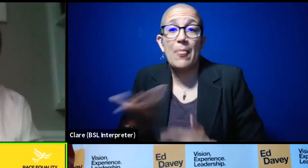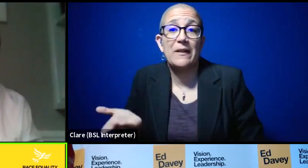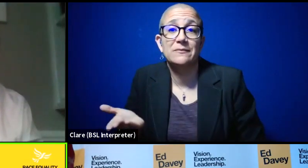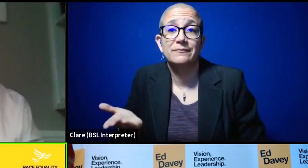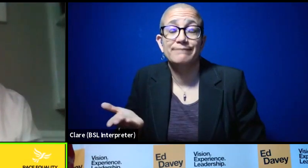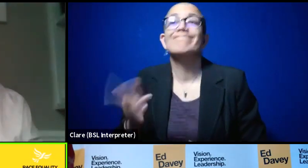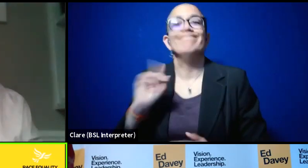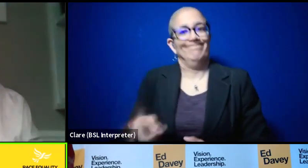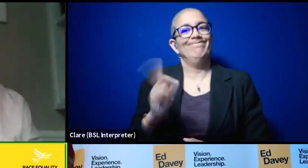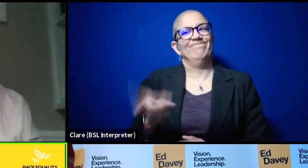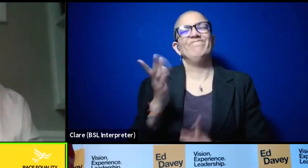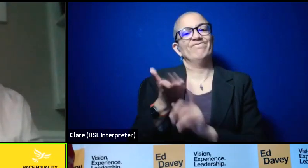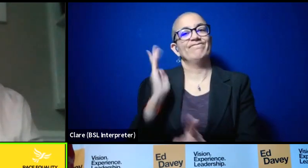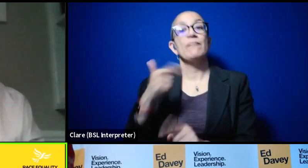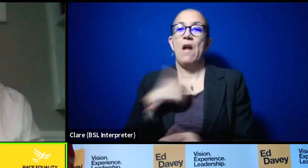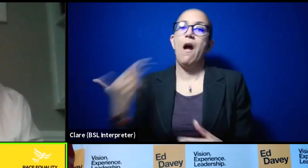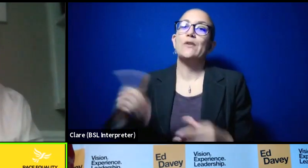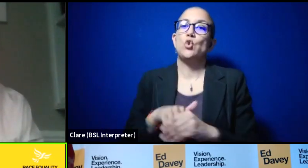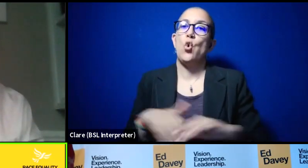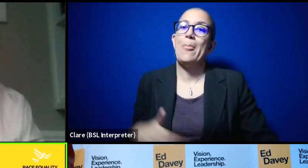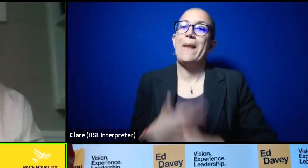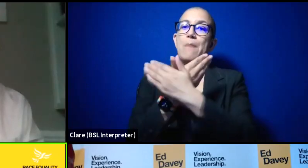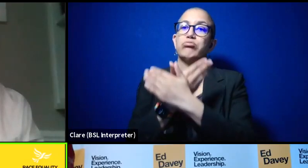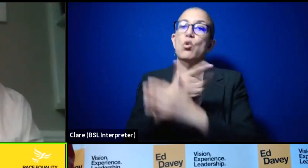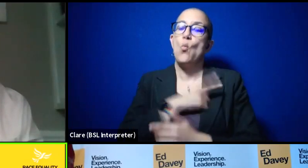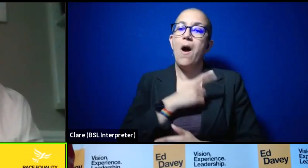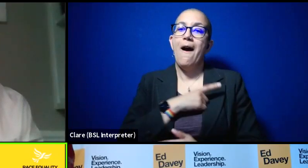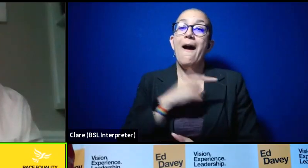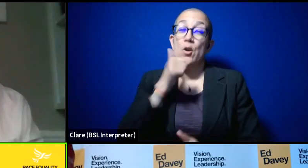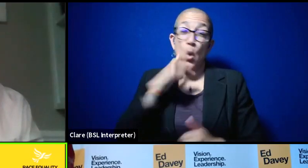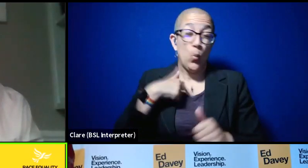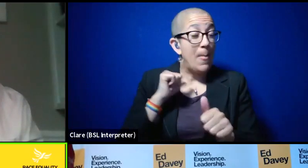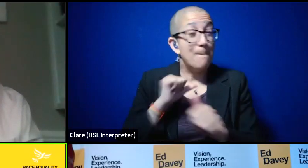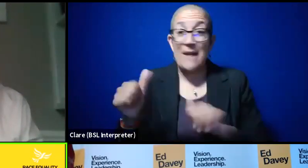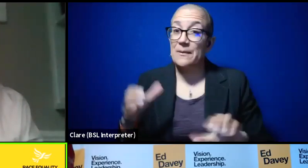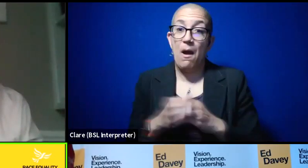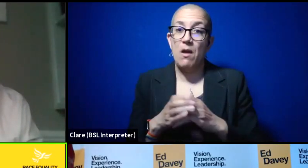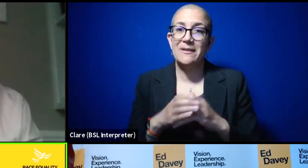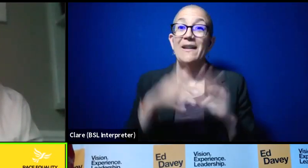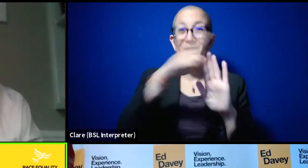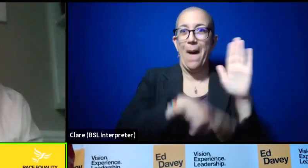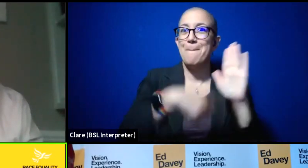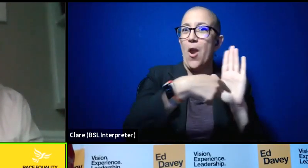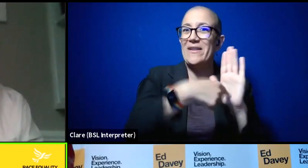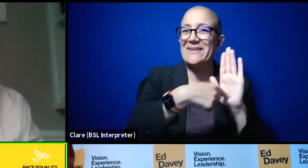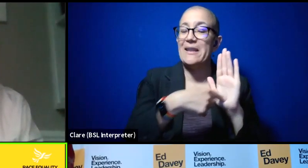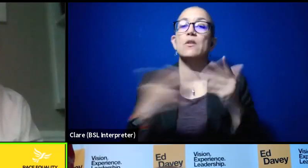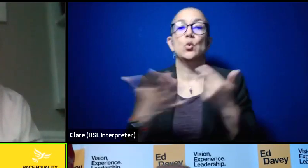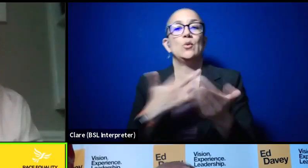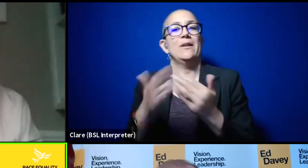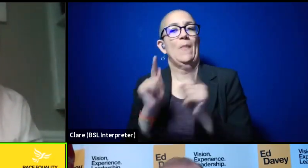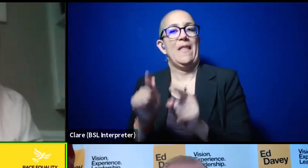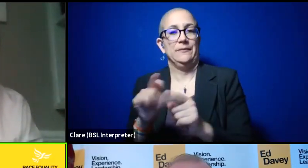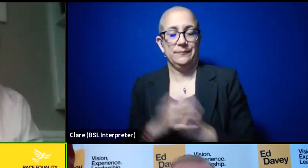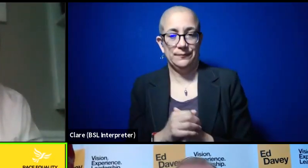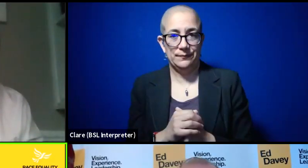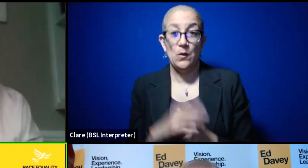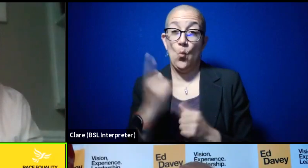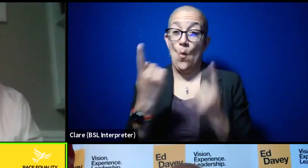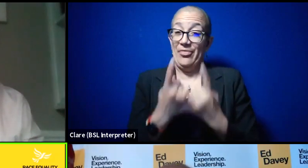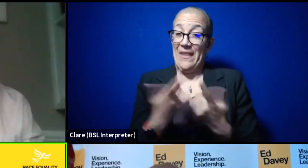the Liberals because we are the best party in terms of our own policy at dealing with such things. And so one of the things that we looked at was